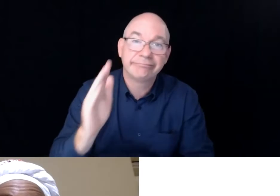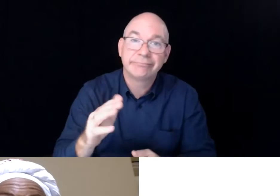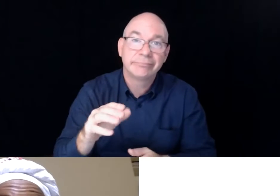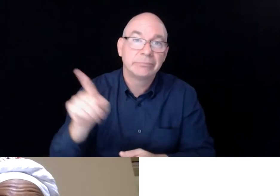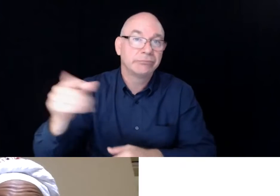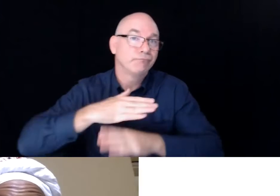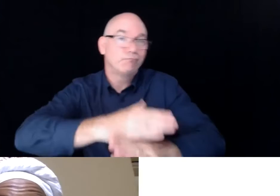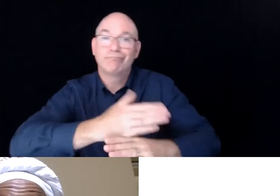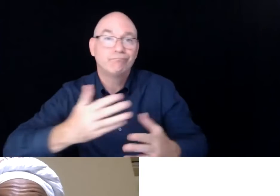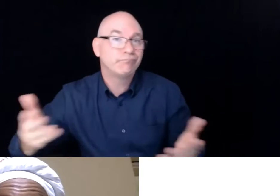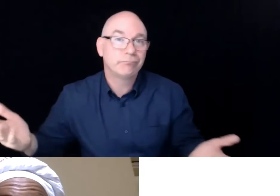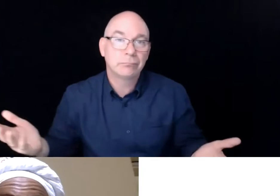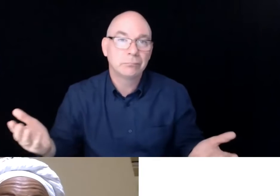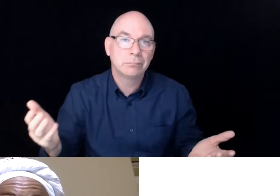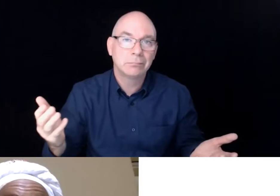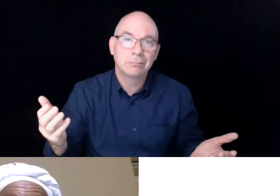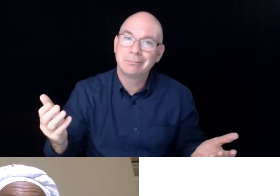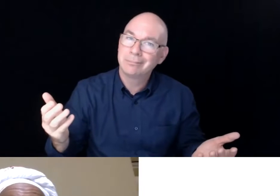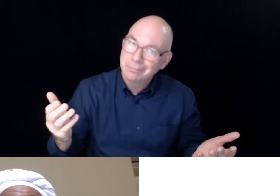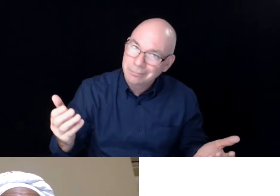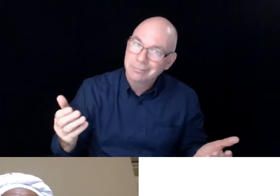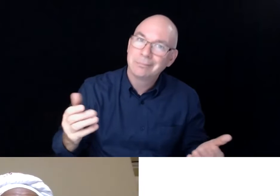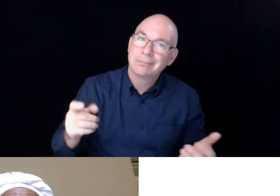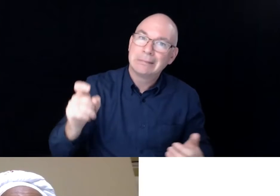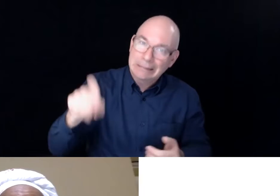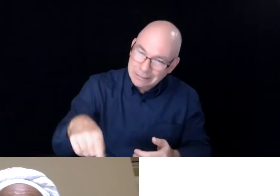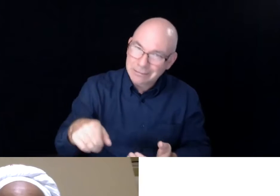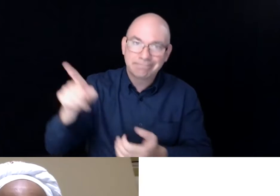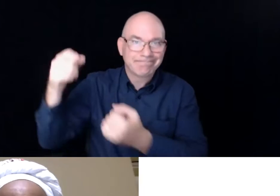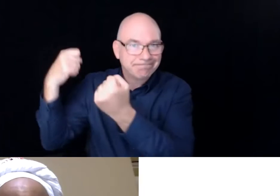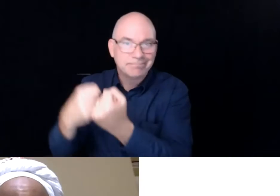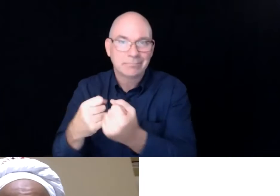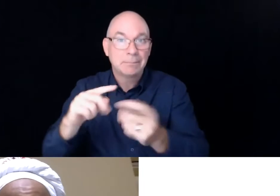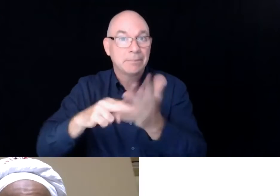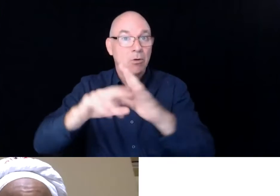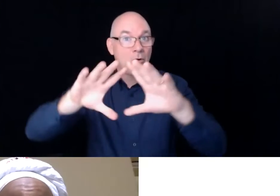a budget for children, okay? So globally,